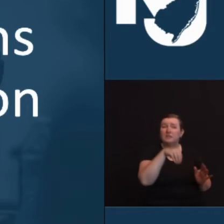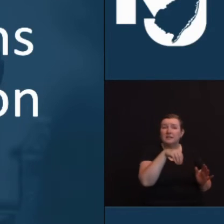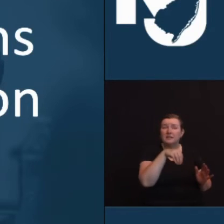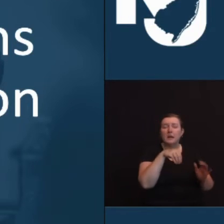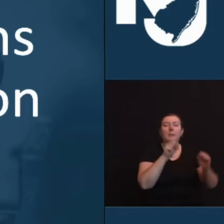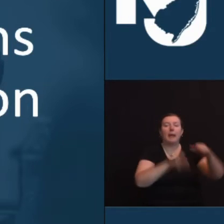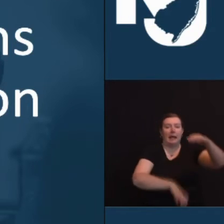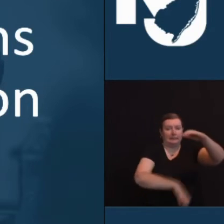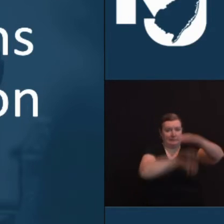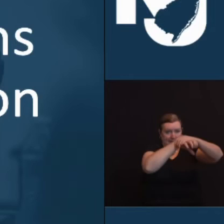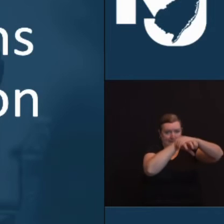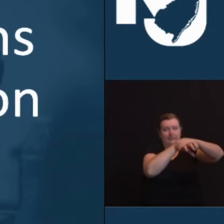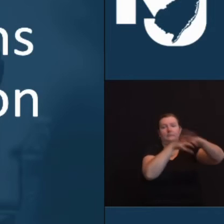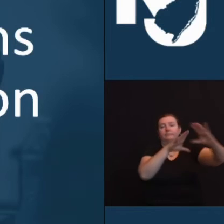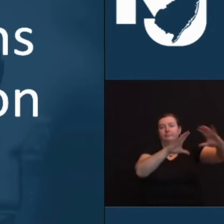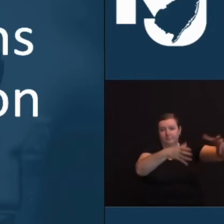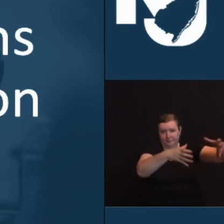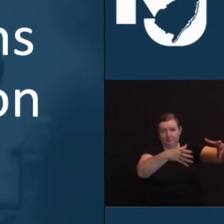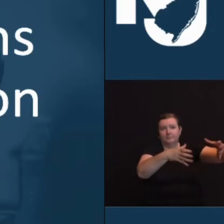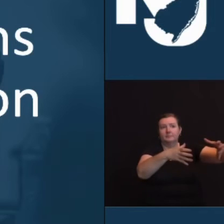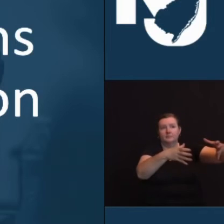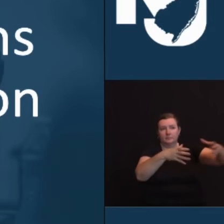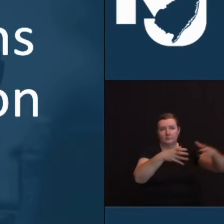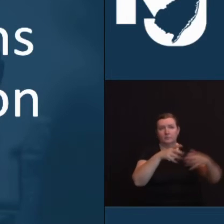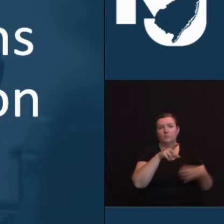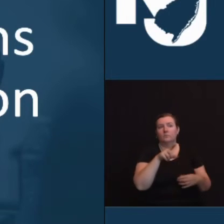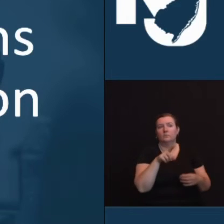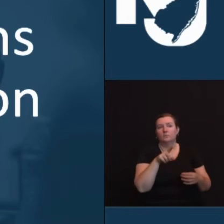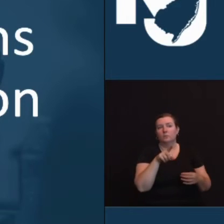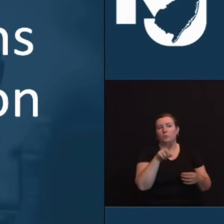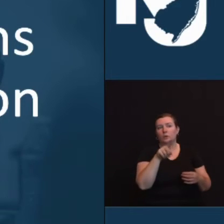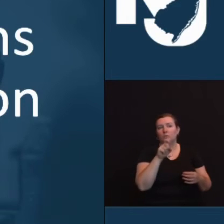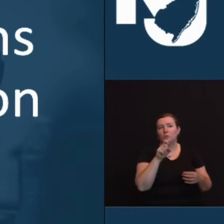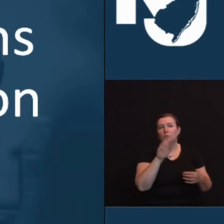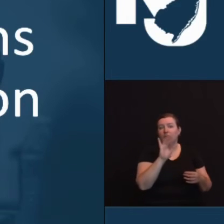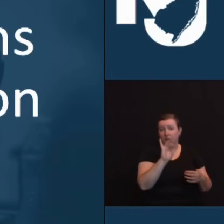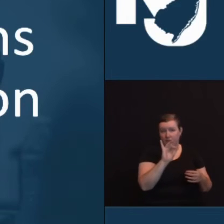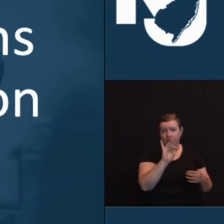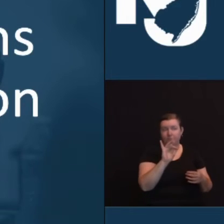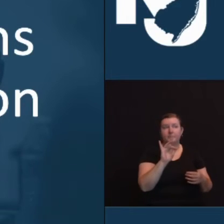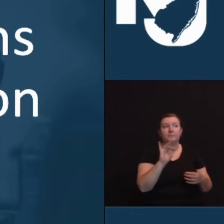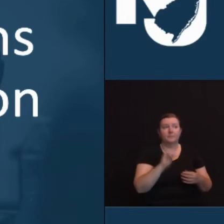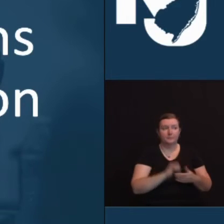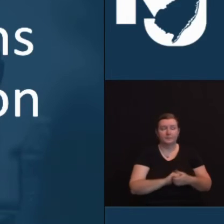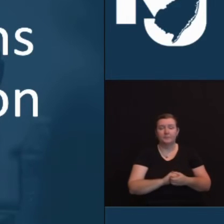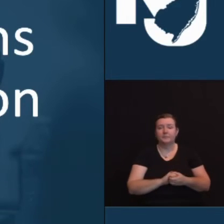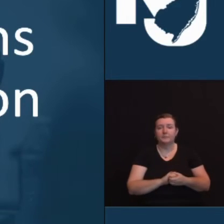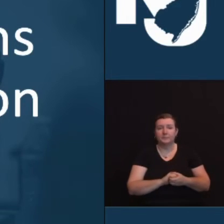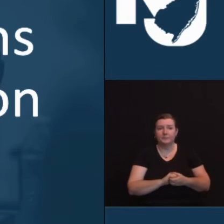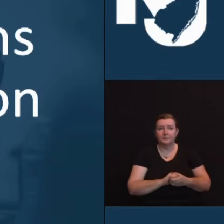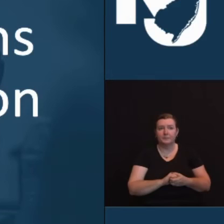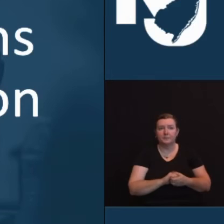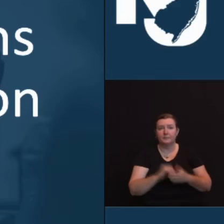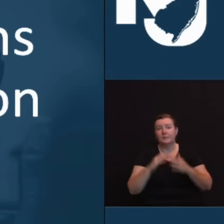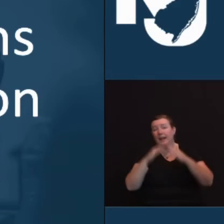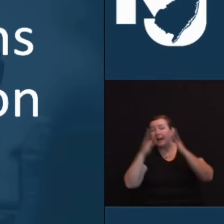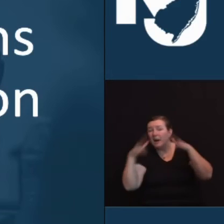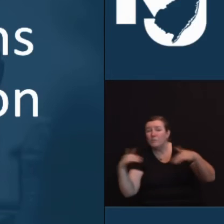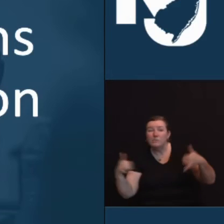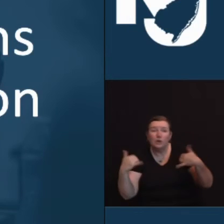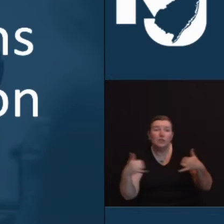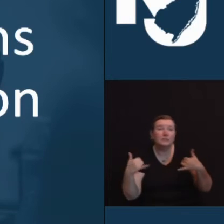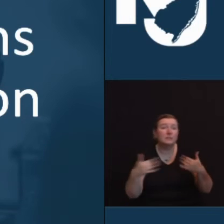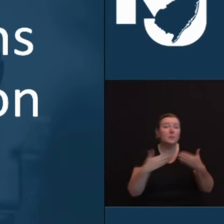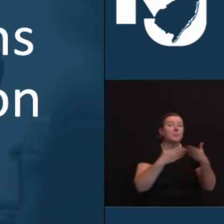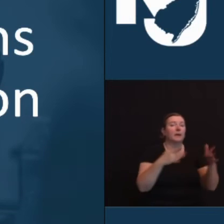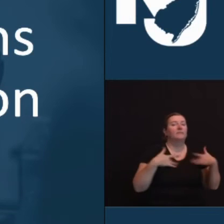people. But all other private indoor gatherings, such as house parties and public events, must be capped at no more than 10, and in this we